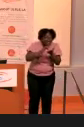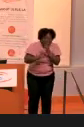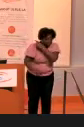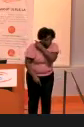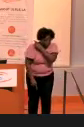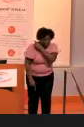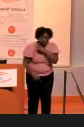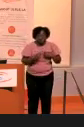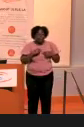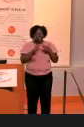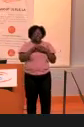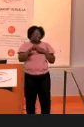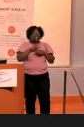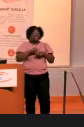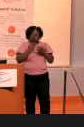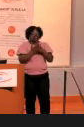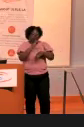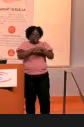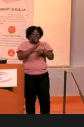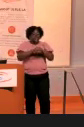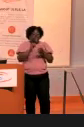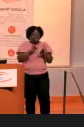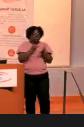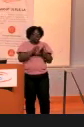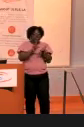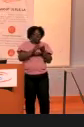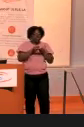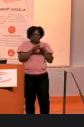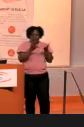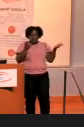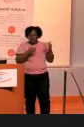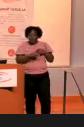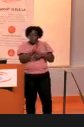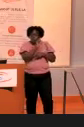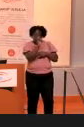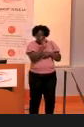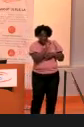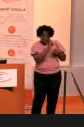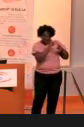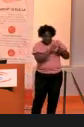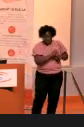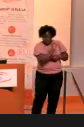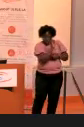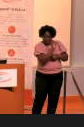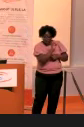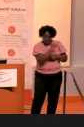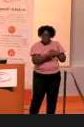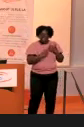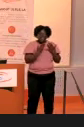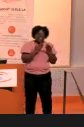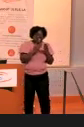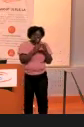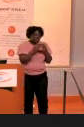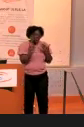England Journal in 2025. Very exciting. Obinutuzumab is another anti-CD20 molecule, but it's a little